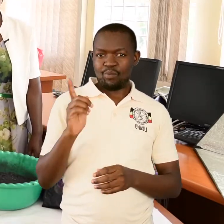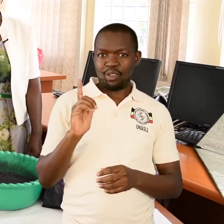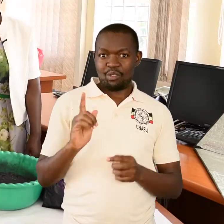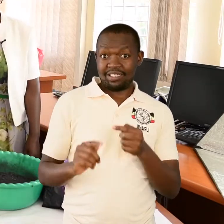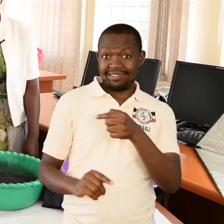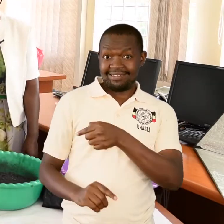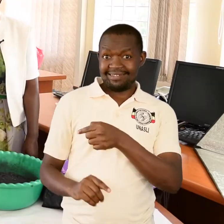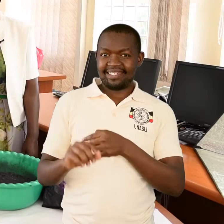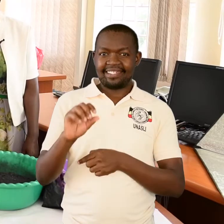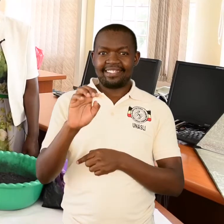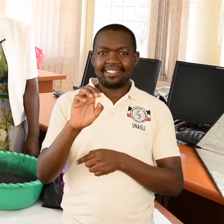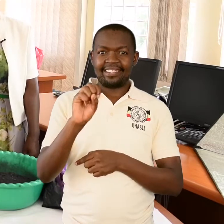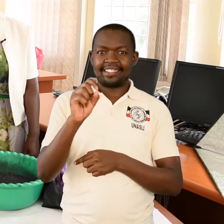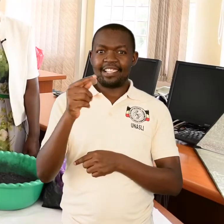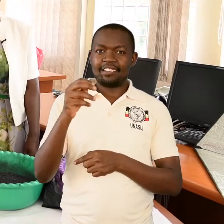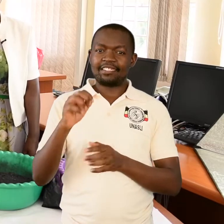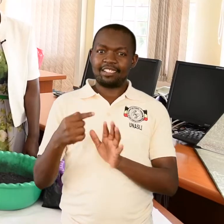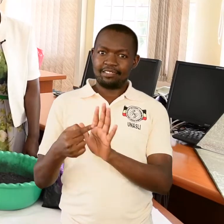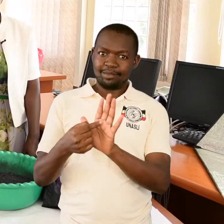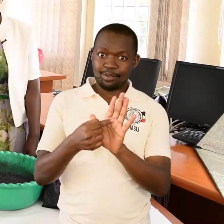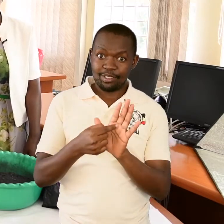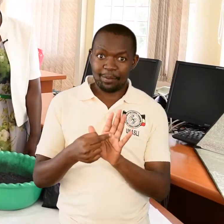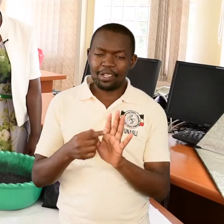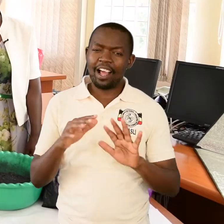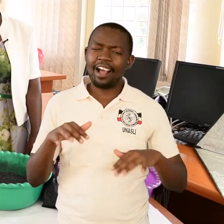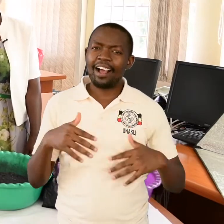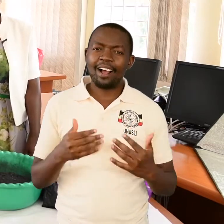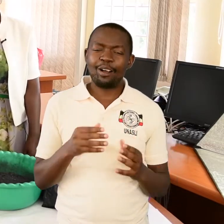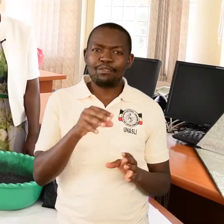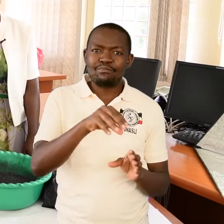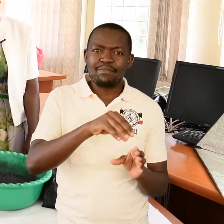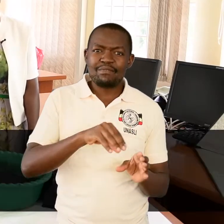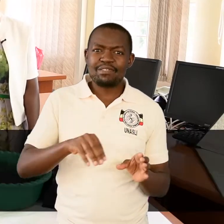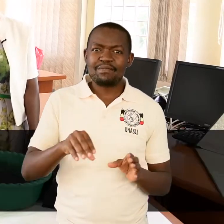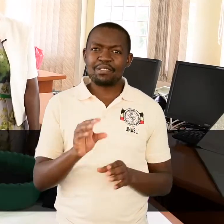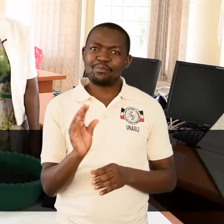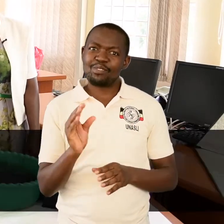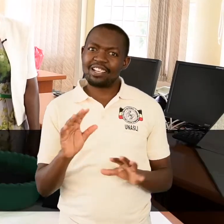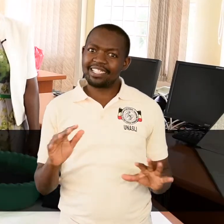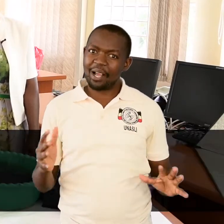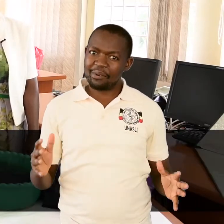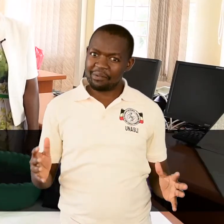demonstrate how these briquettes are made. Step number 1,